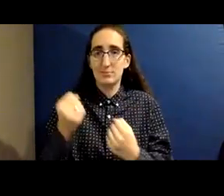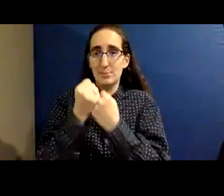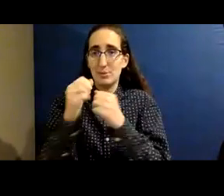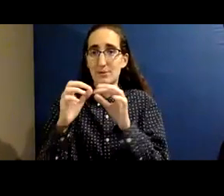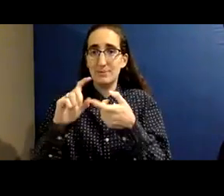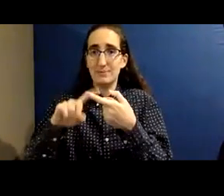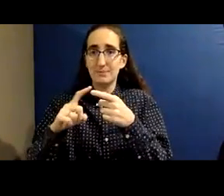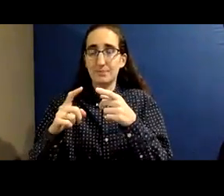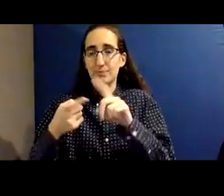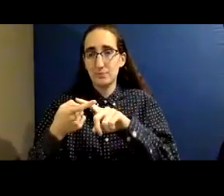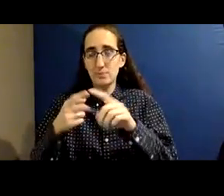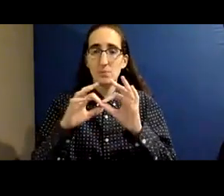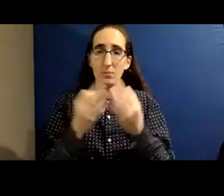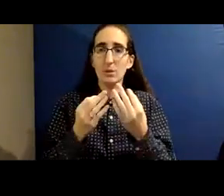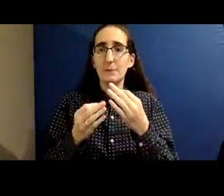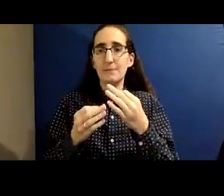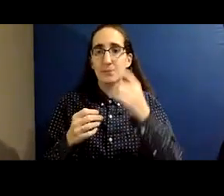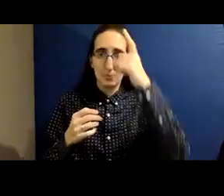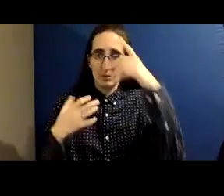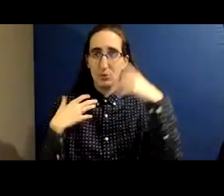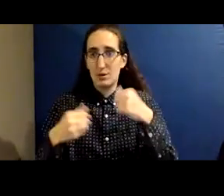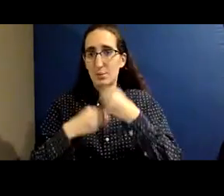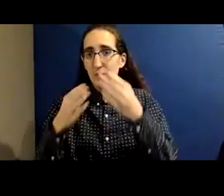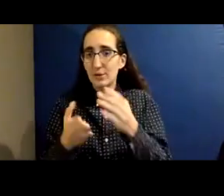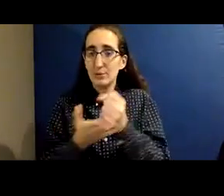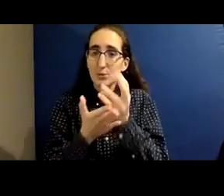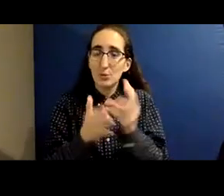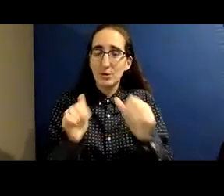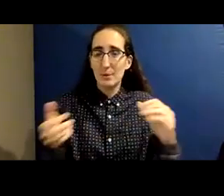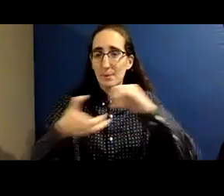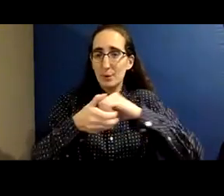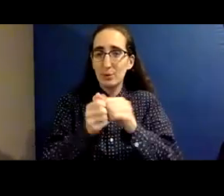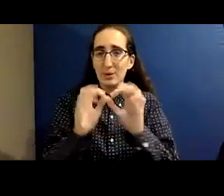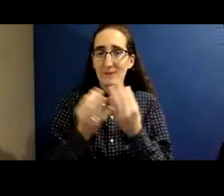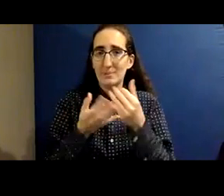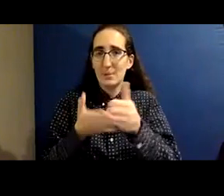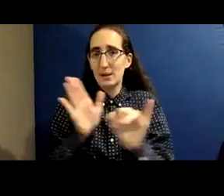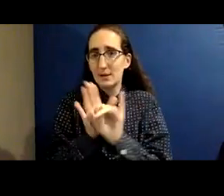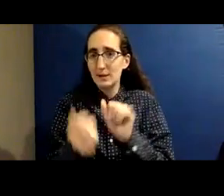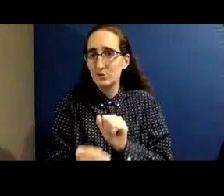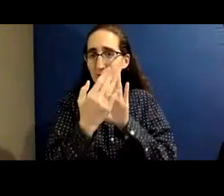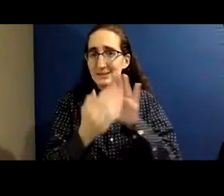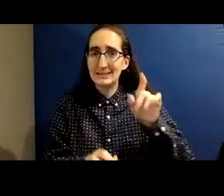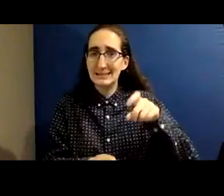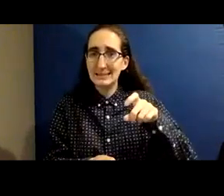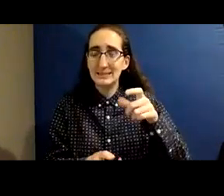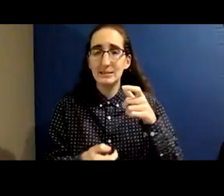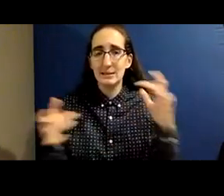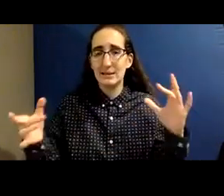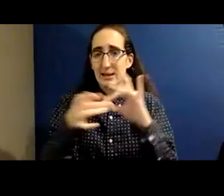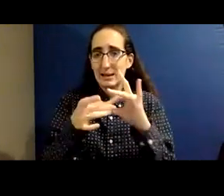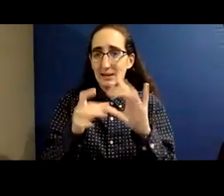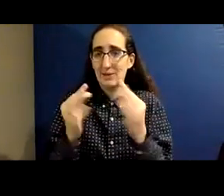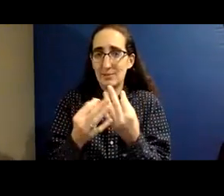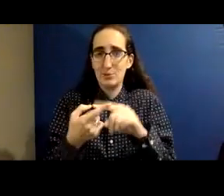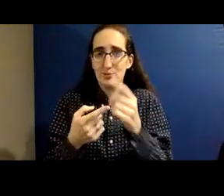providers, counselors, and social emotional learning specialists can really partner with families to help identify and address needs and connect families to